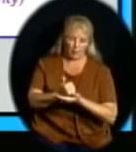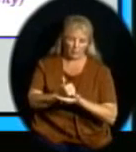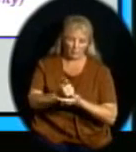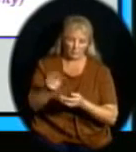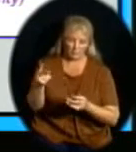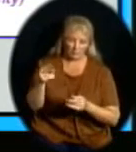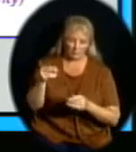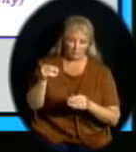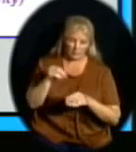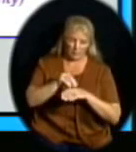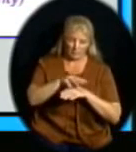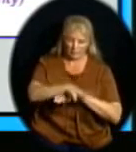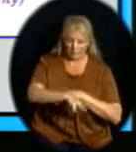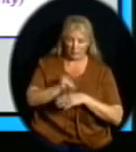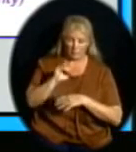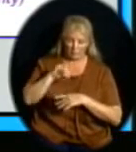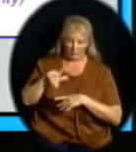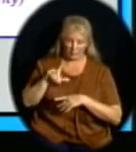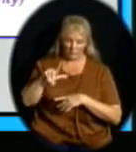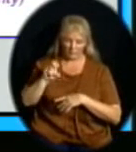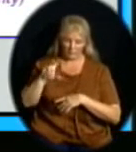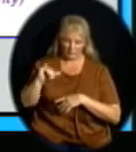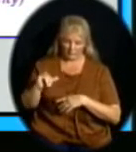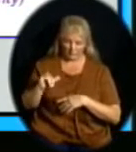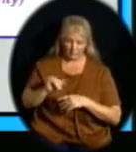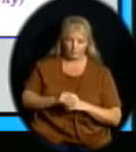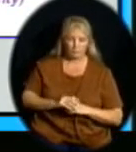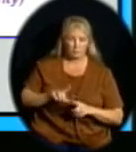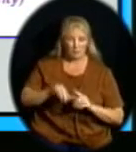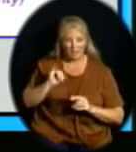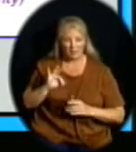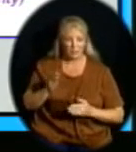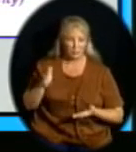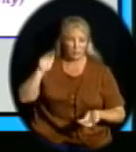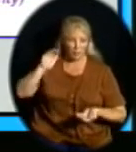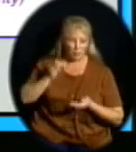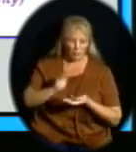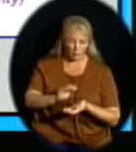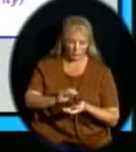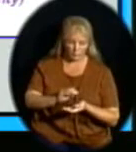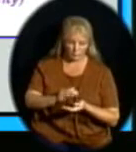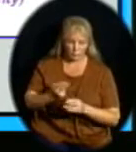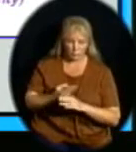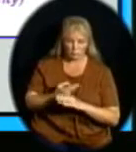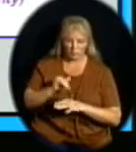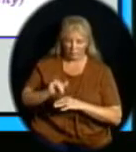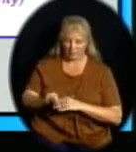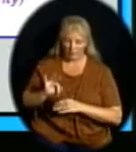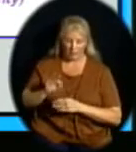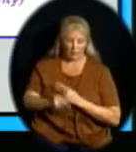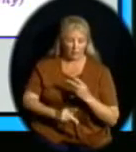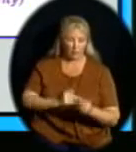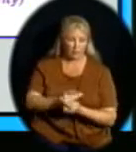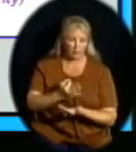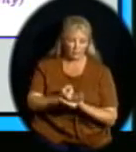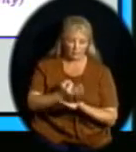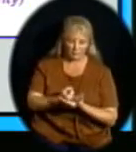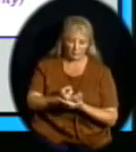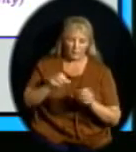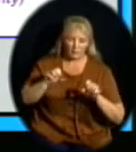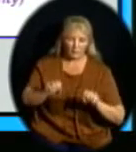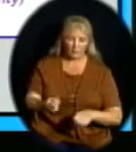in essence, by lowering the use of the extraordinary growth funds, we were able to use $1.3 million